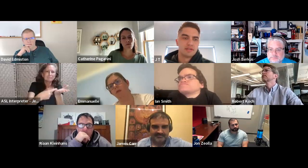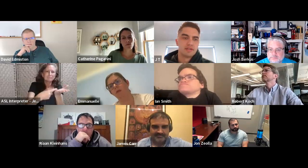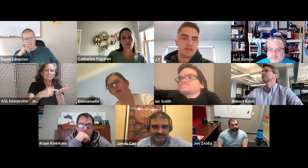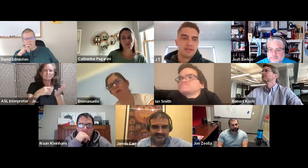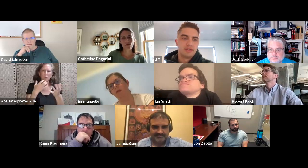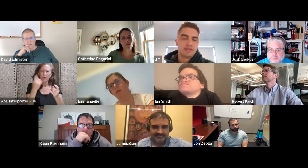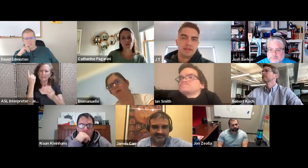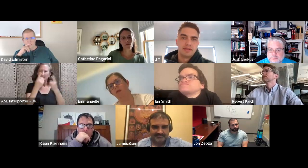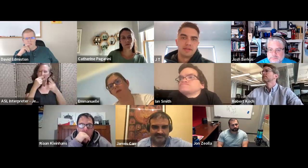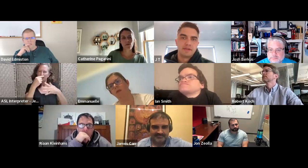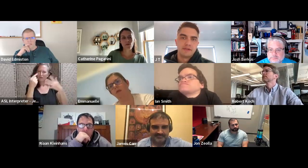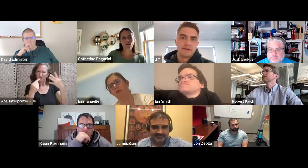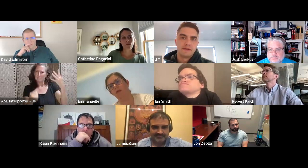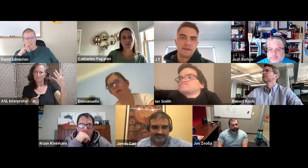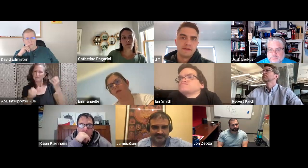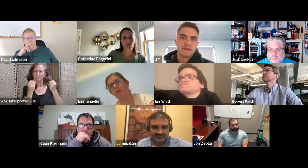things.